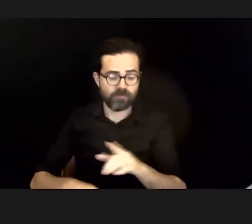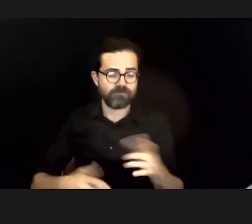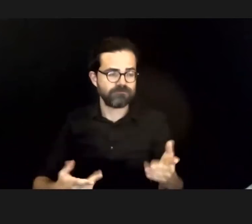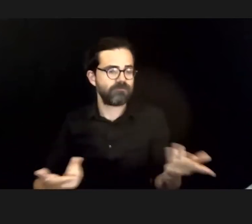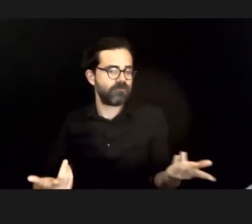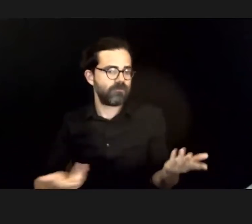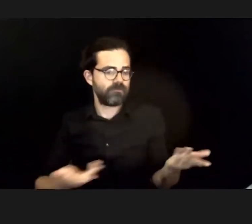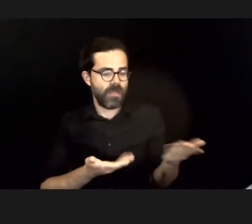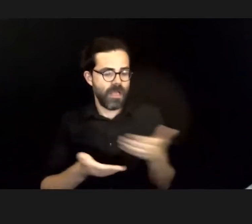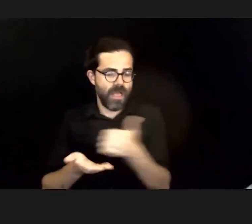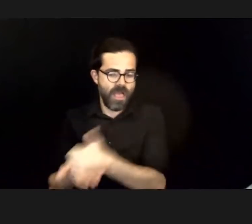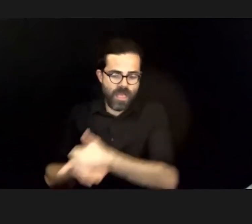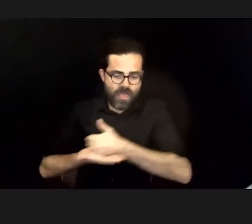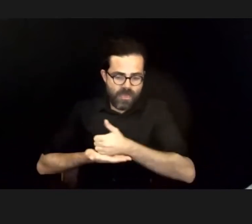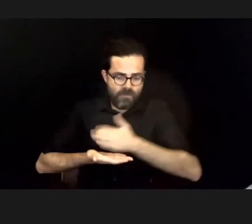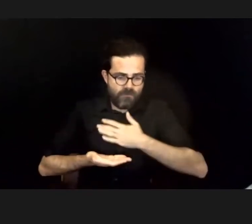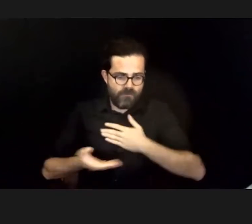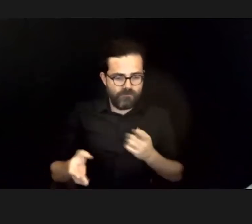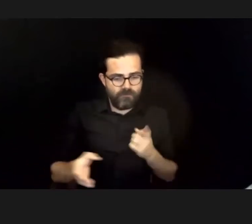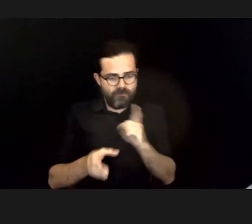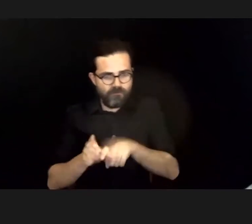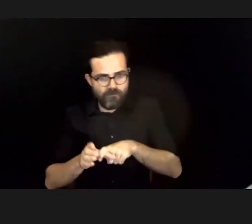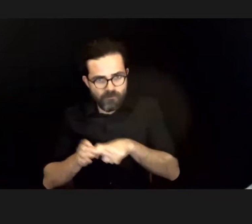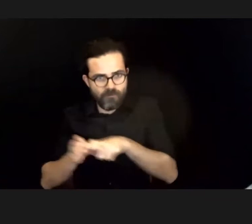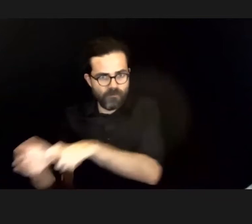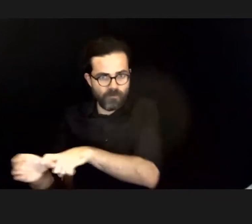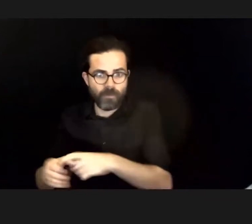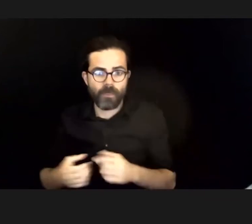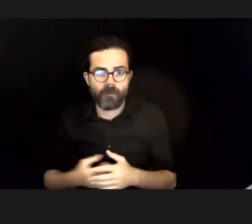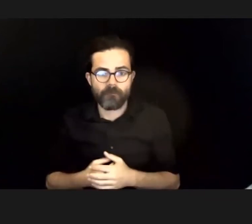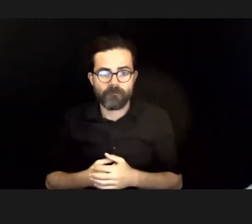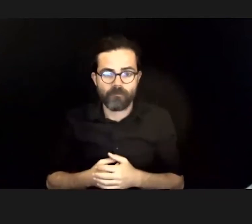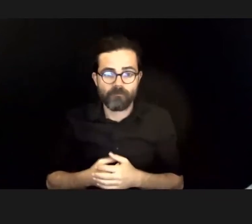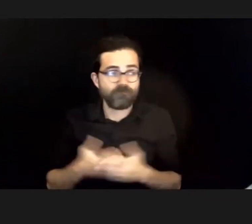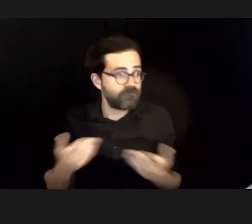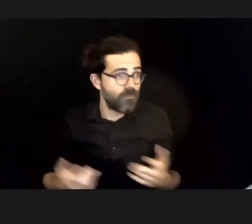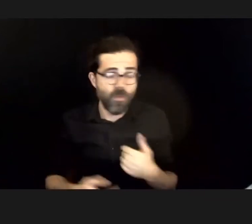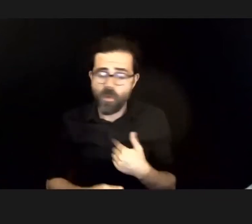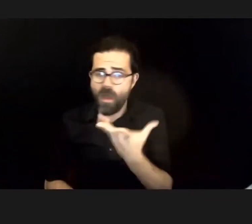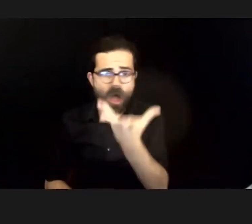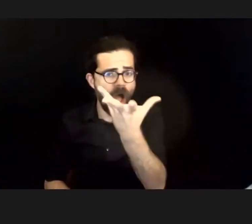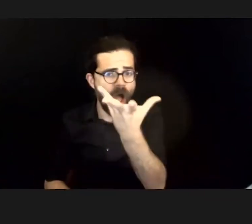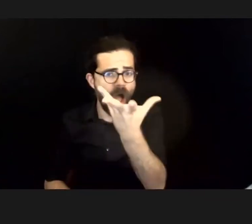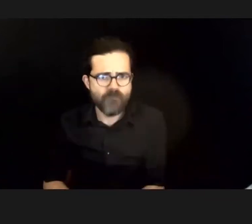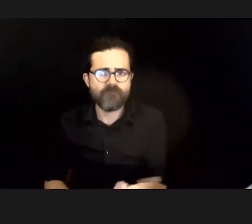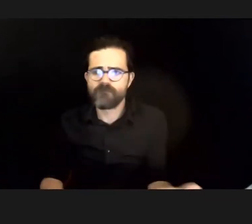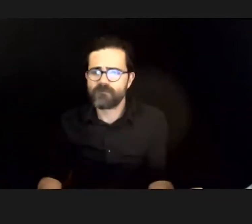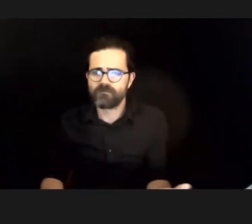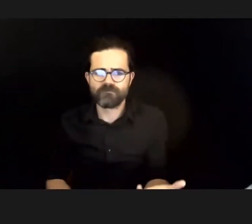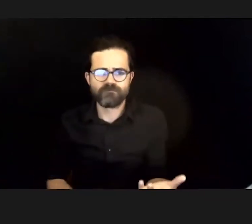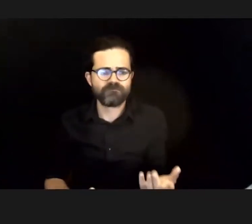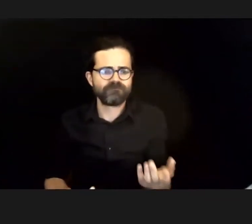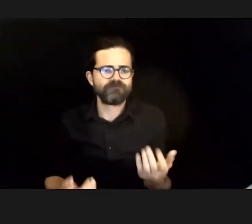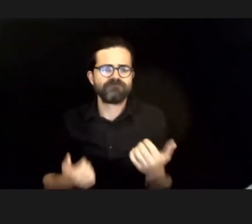out of the train. So beautiful technology. But it's not the end of